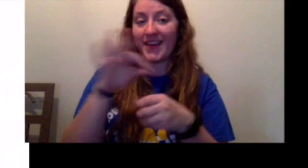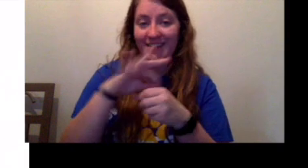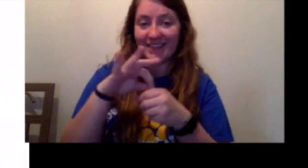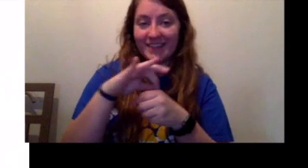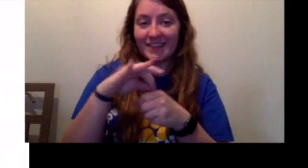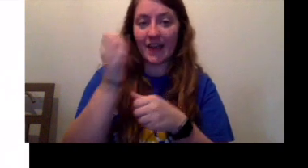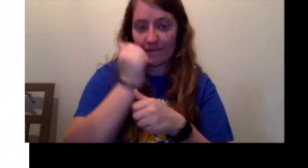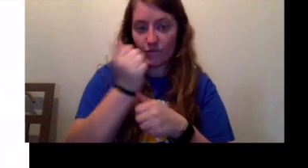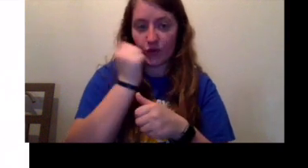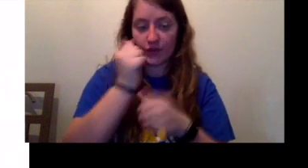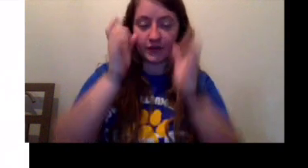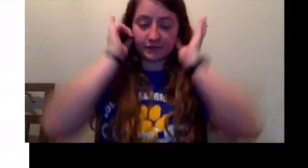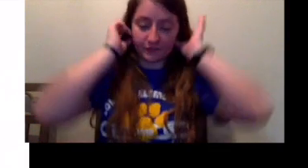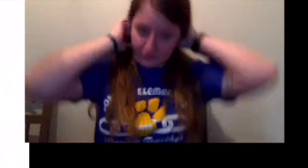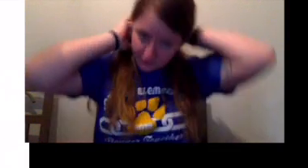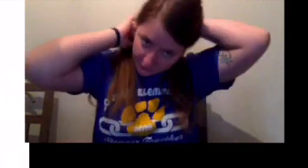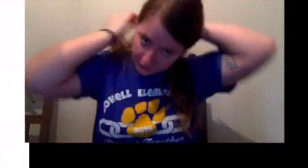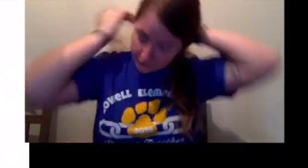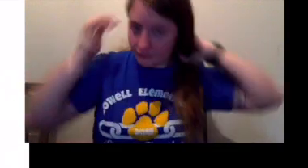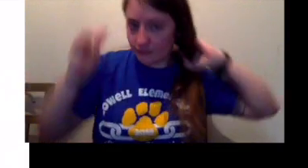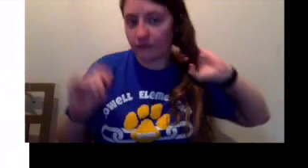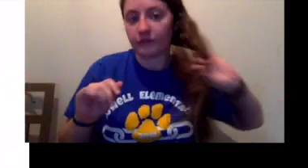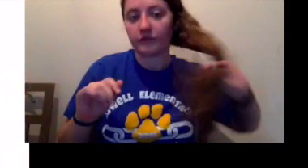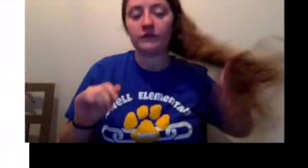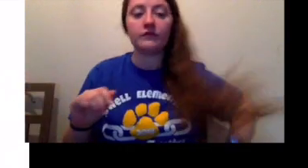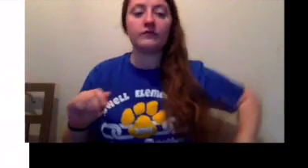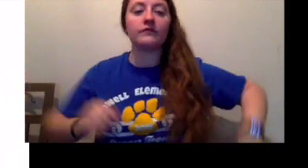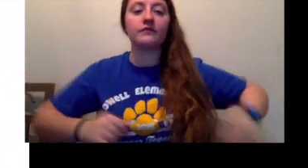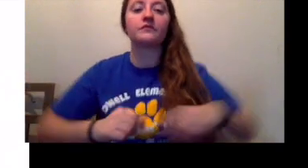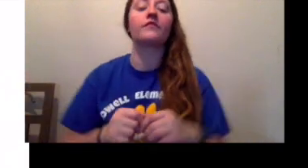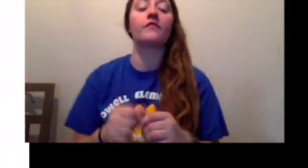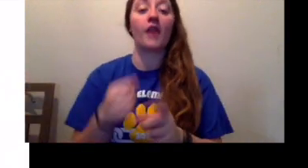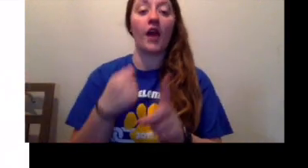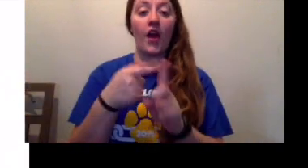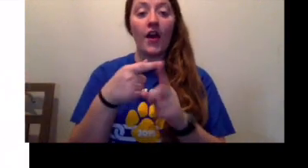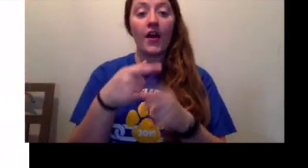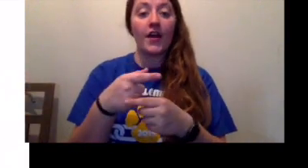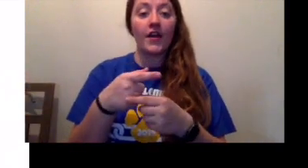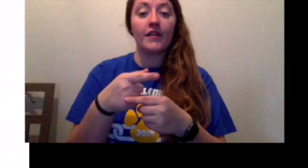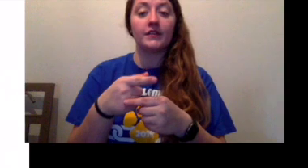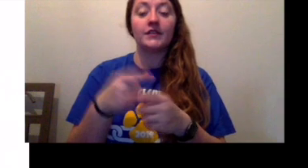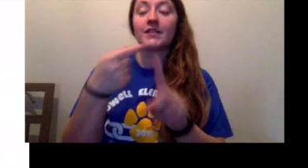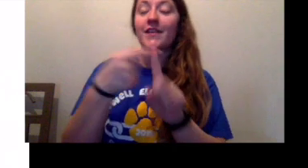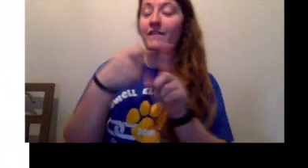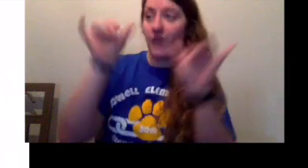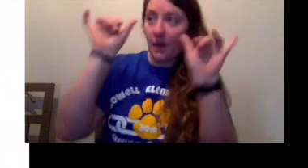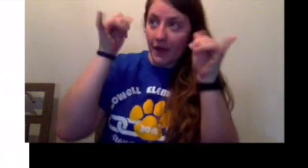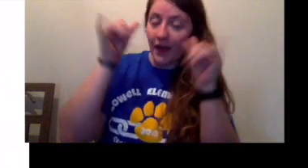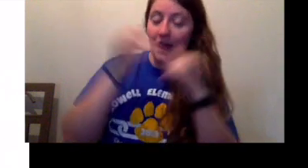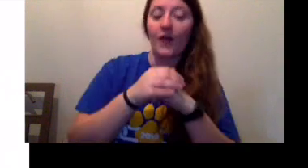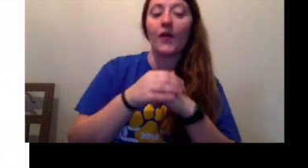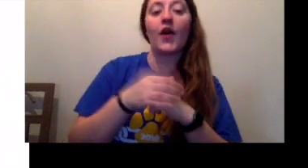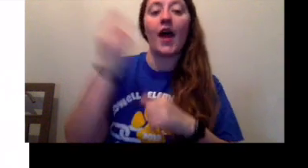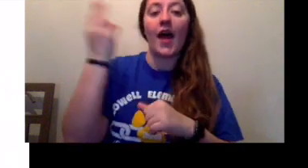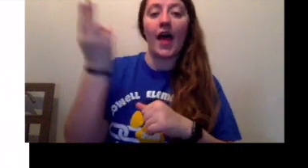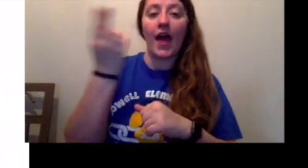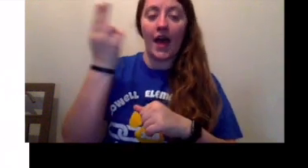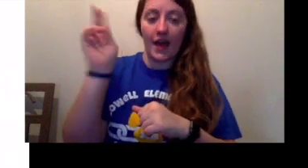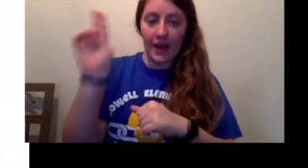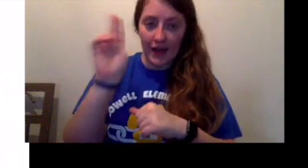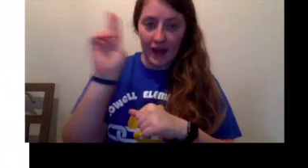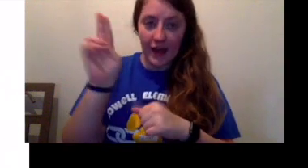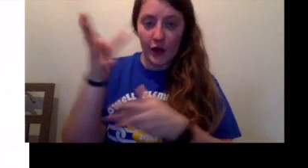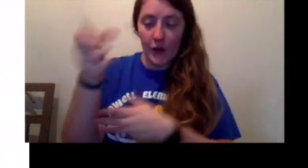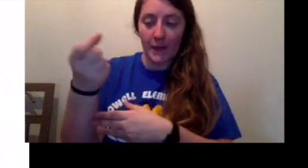Anne Marie's eyes to the pitcher. "Fresh from blossom," she said. "Henrik milks her every morning before he leaves